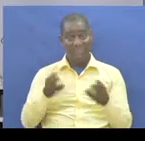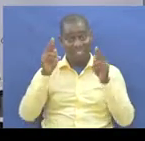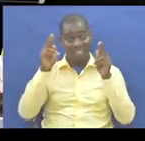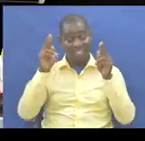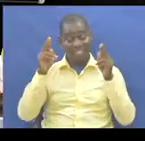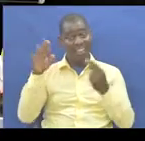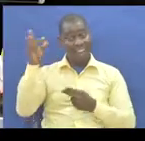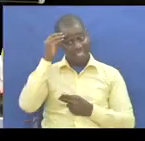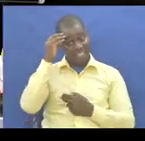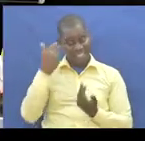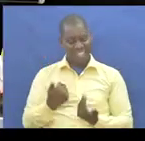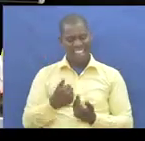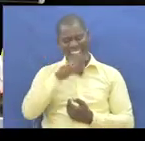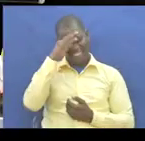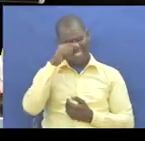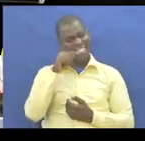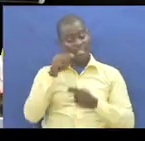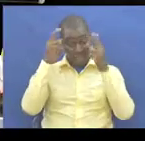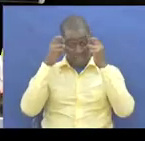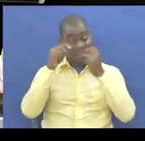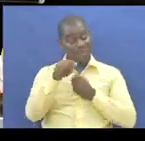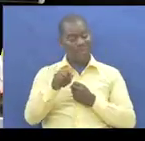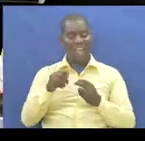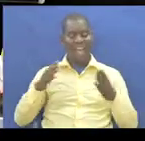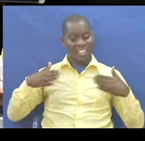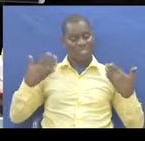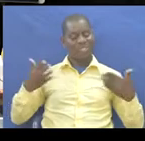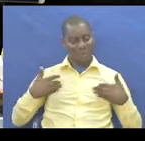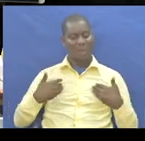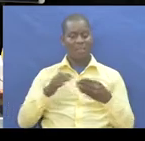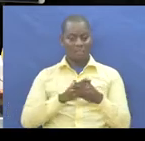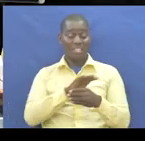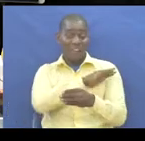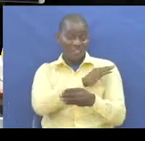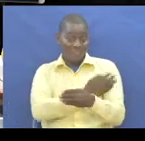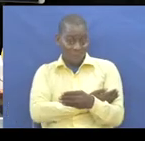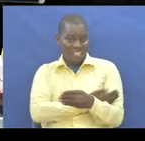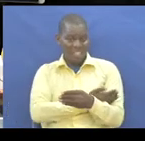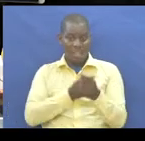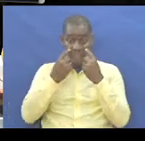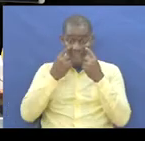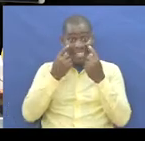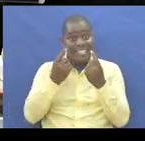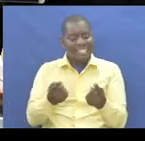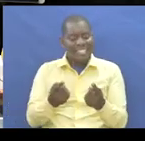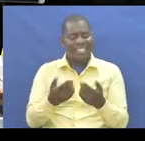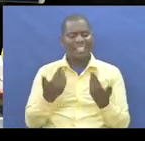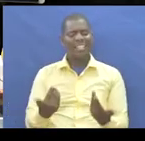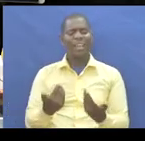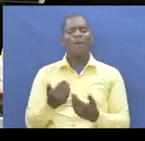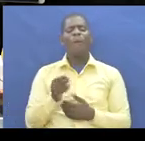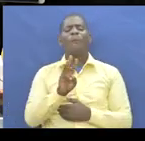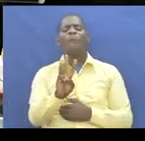Dear students, we have now come to the end of the lesson. I think you have enjoyed much upon our